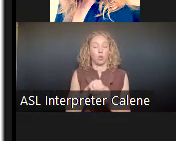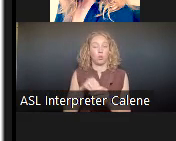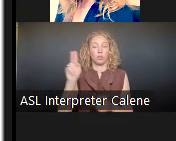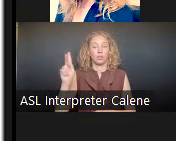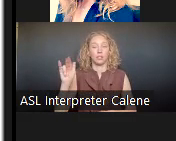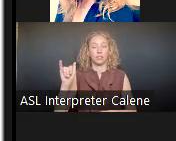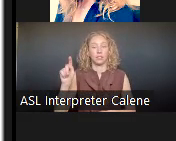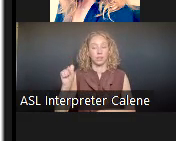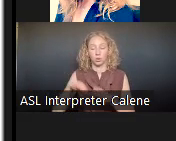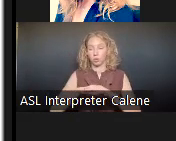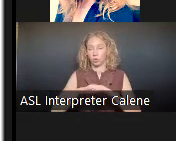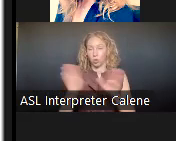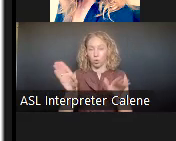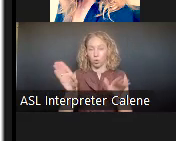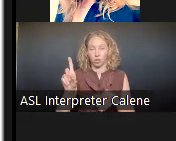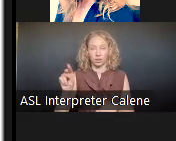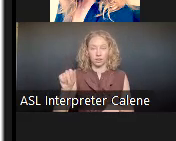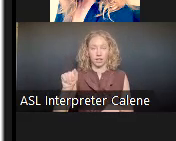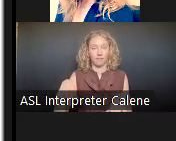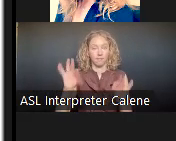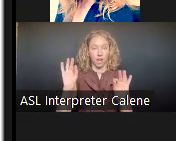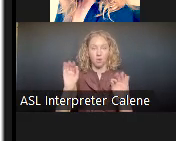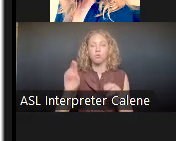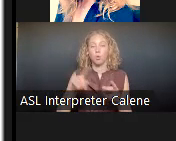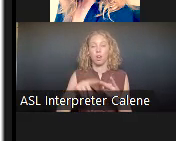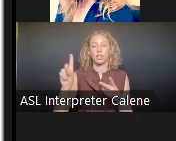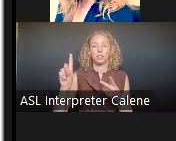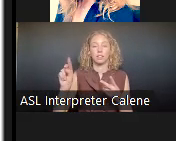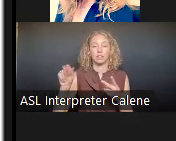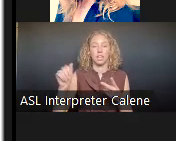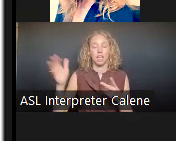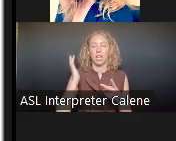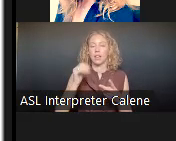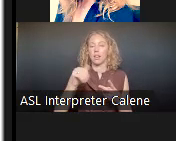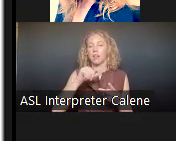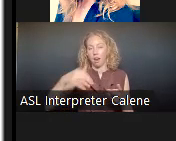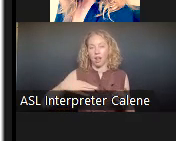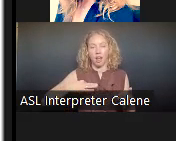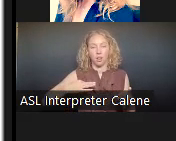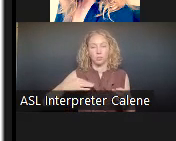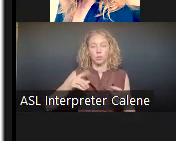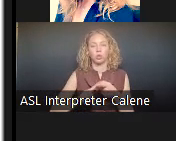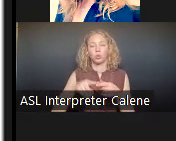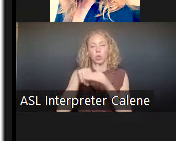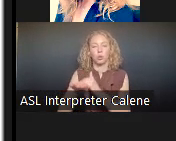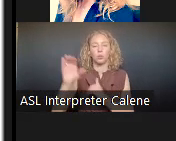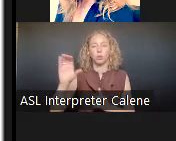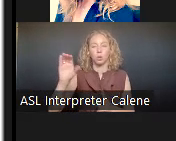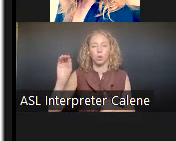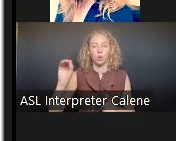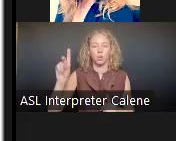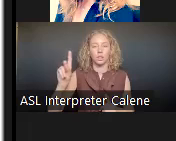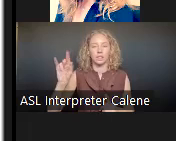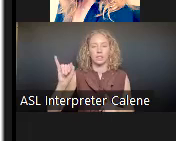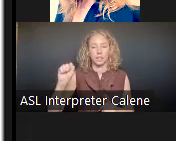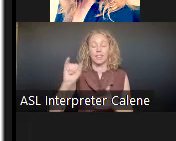no DNA was found or the DNA was not eligible to go into CODIS, which is the national database of